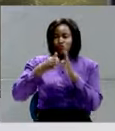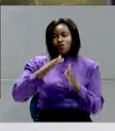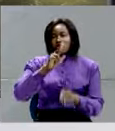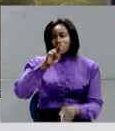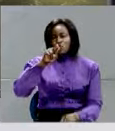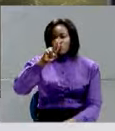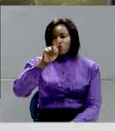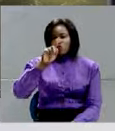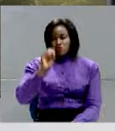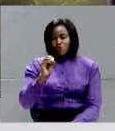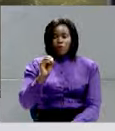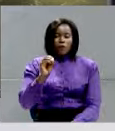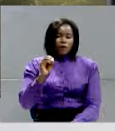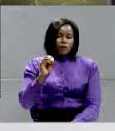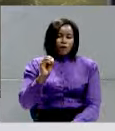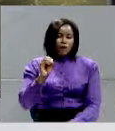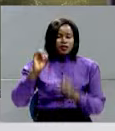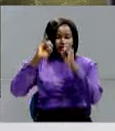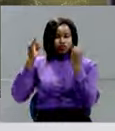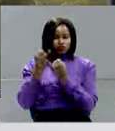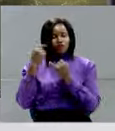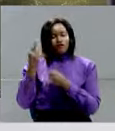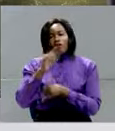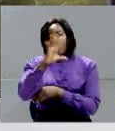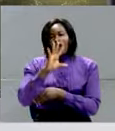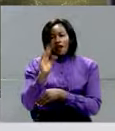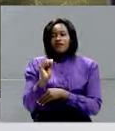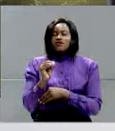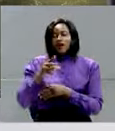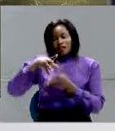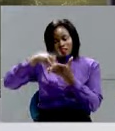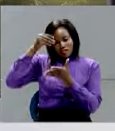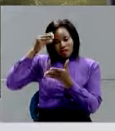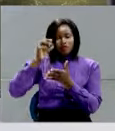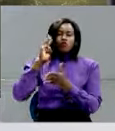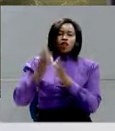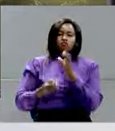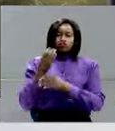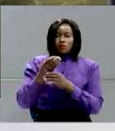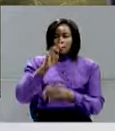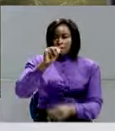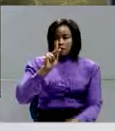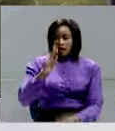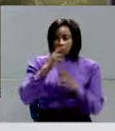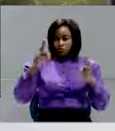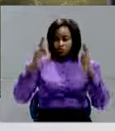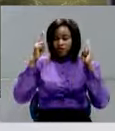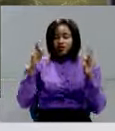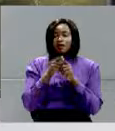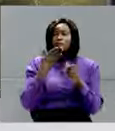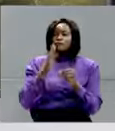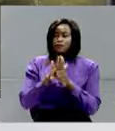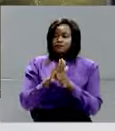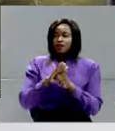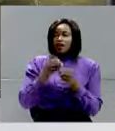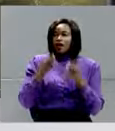Institute of African Studies building that is slated to be erected at Makerere University in Kampala District. The pledge was revealed in a